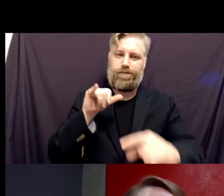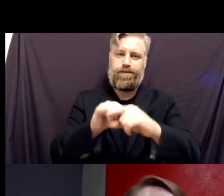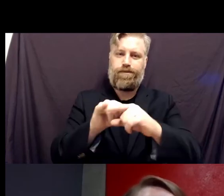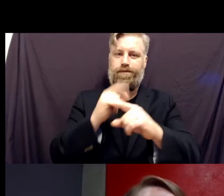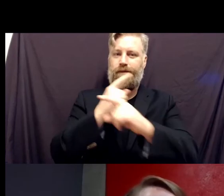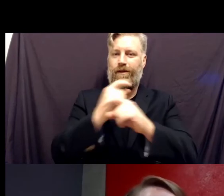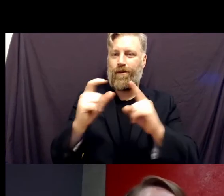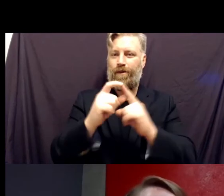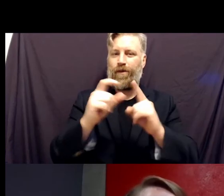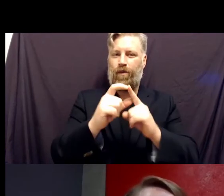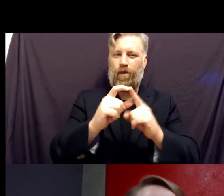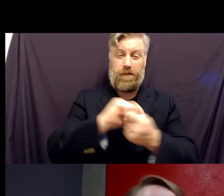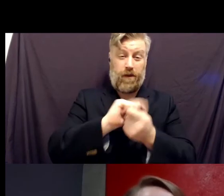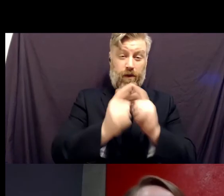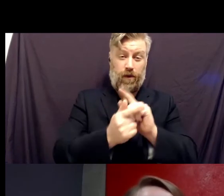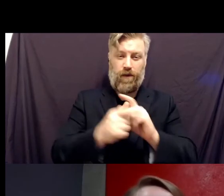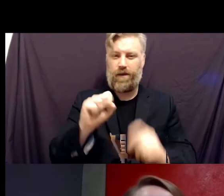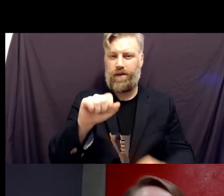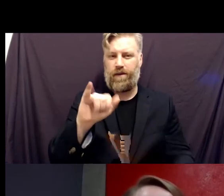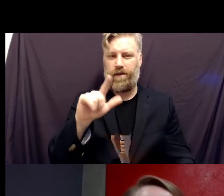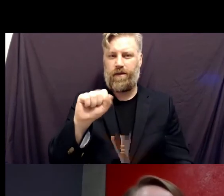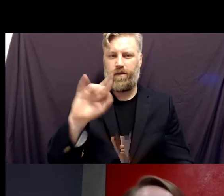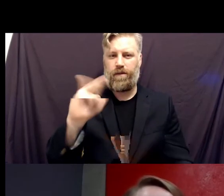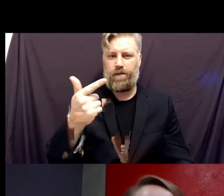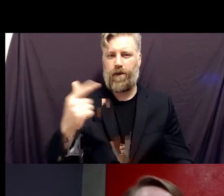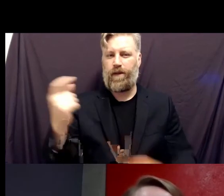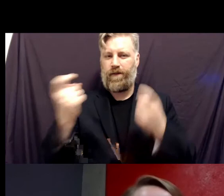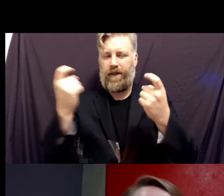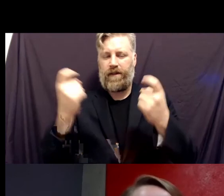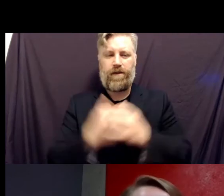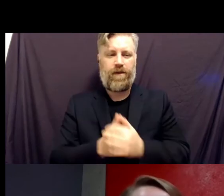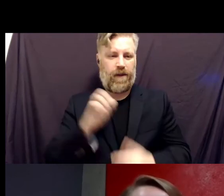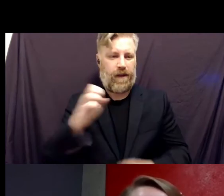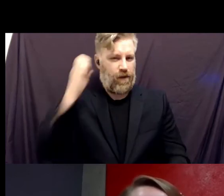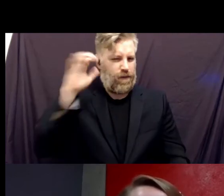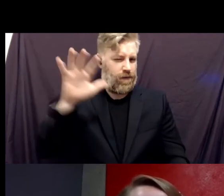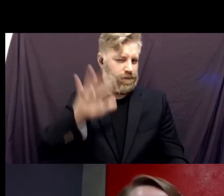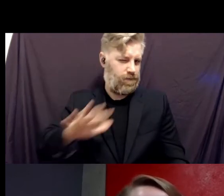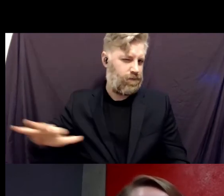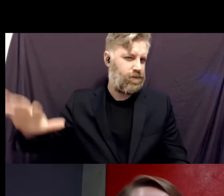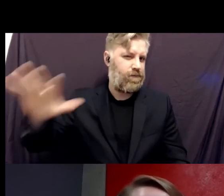famous European-wide, you know, and many Americans and Asian